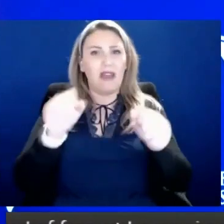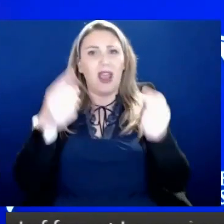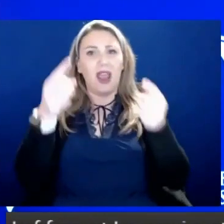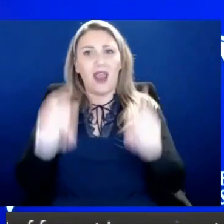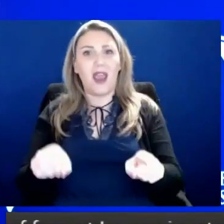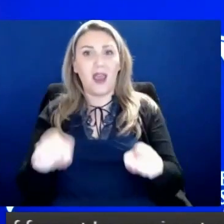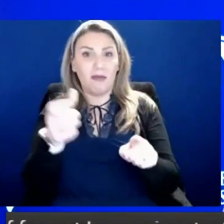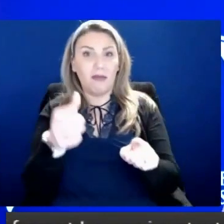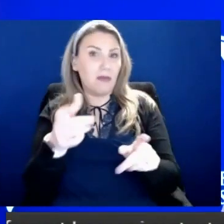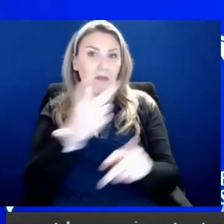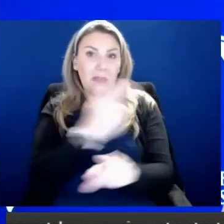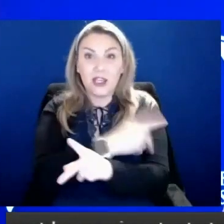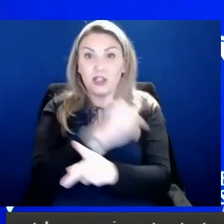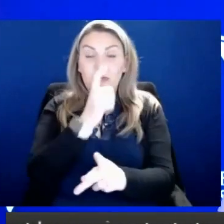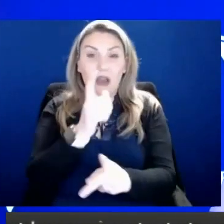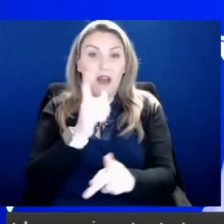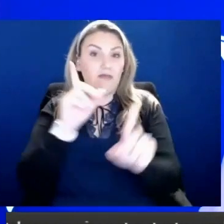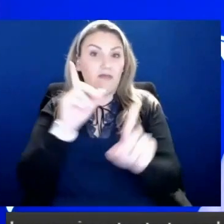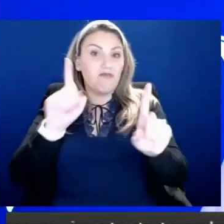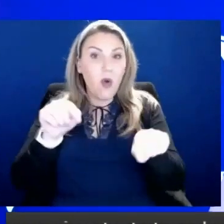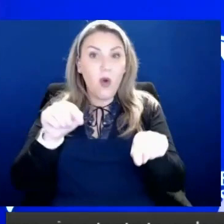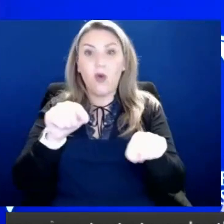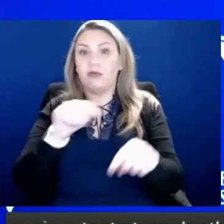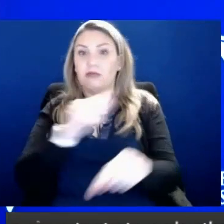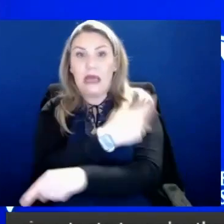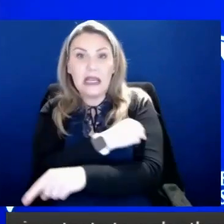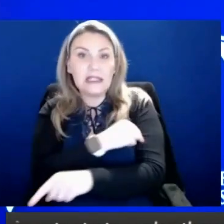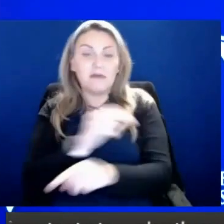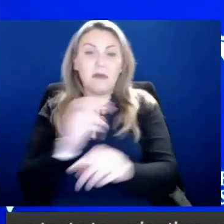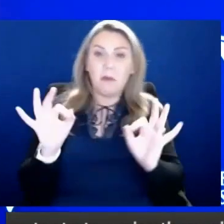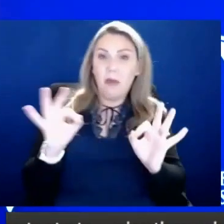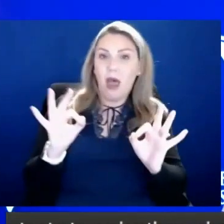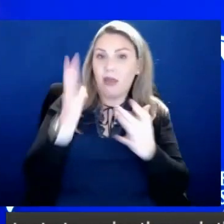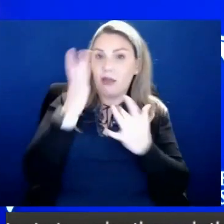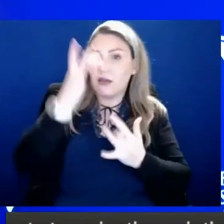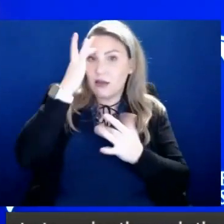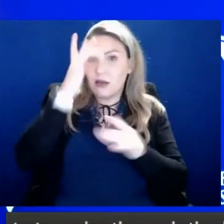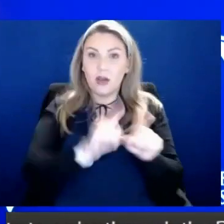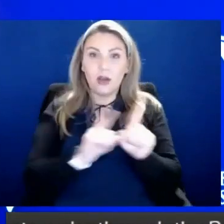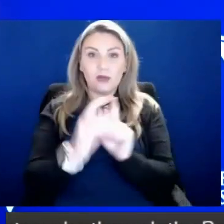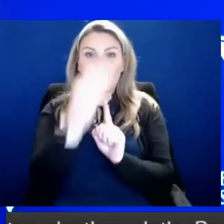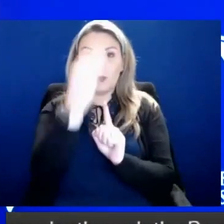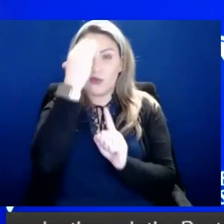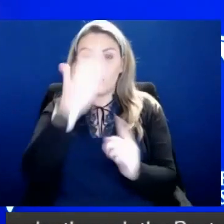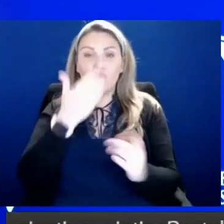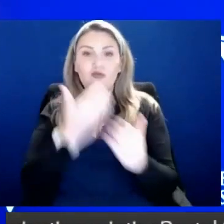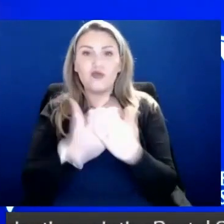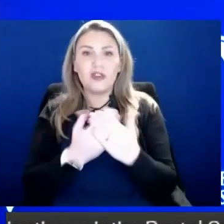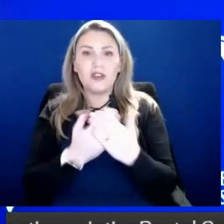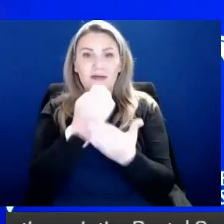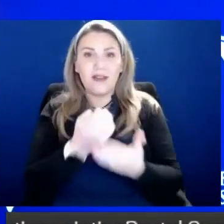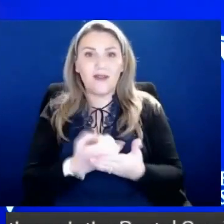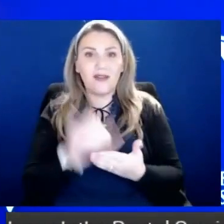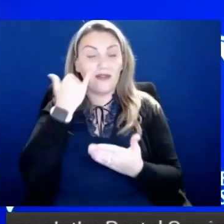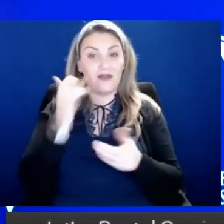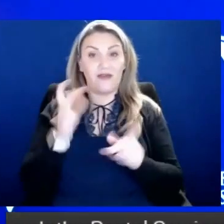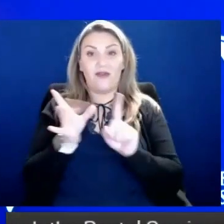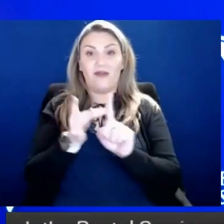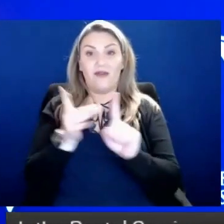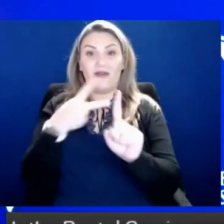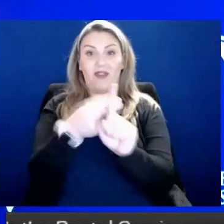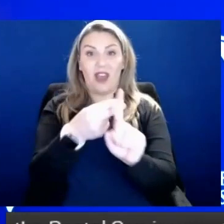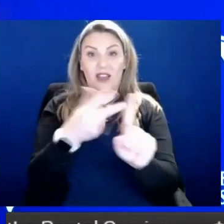come to the hospital, patients with mild disease. But we also know and have very good evidence that if you are vaccinated, you do have